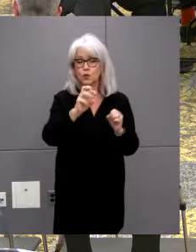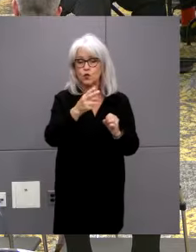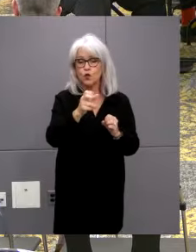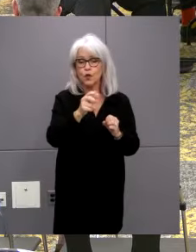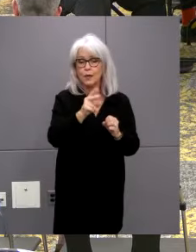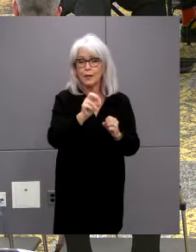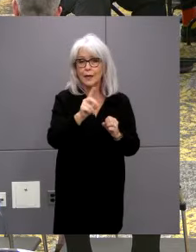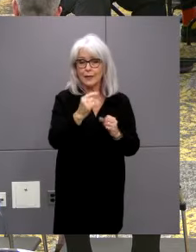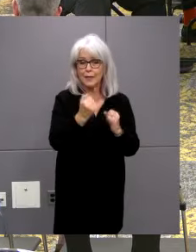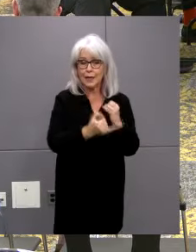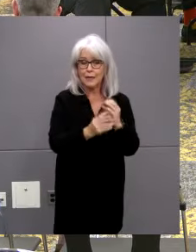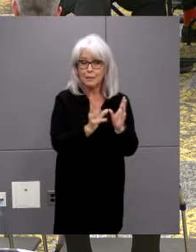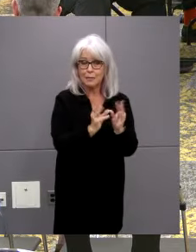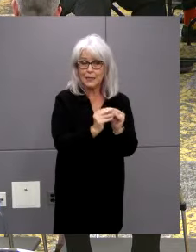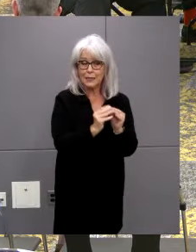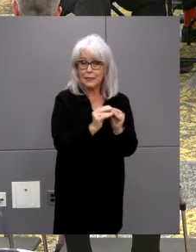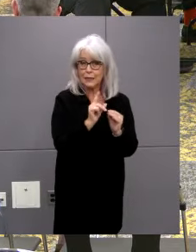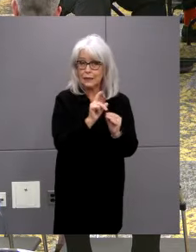meeting?